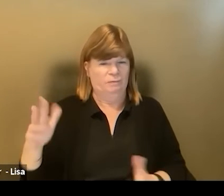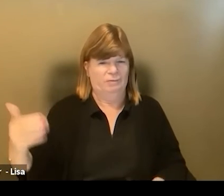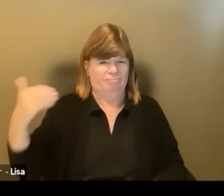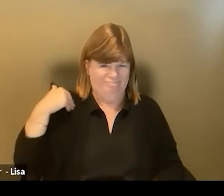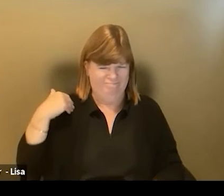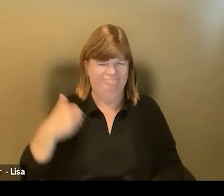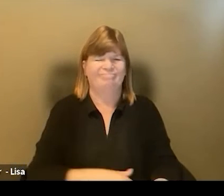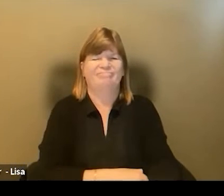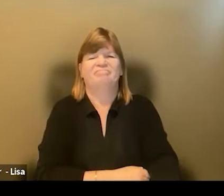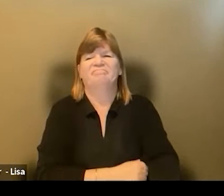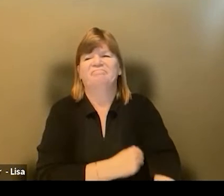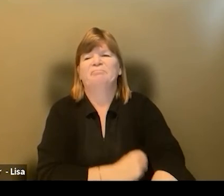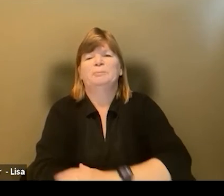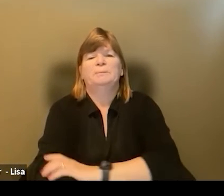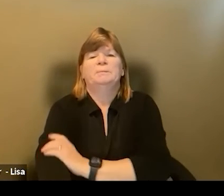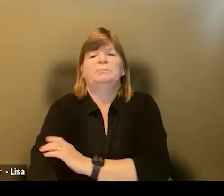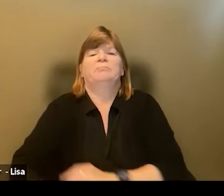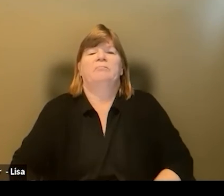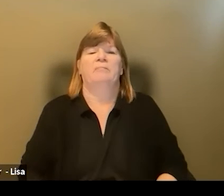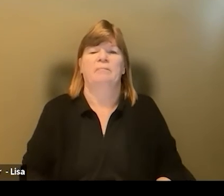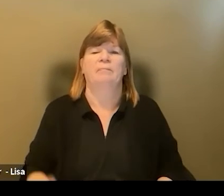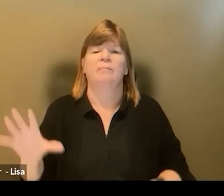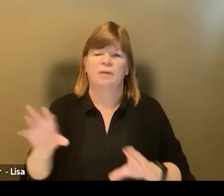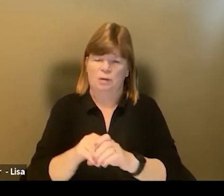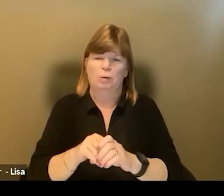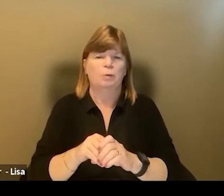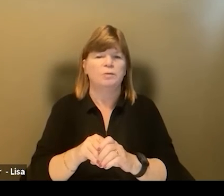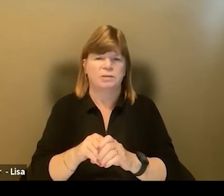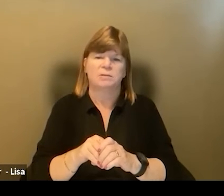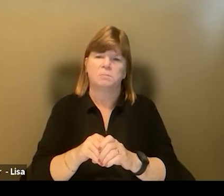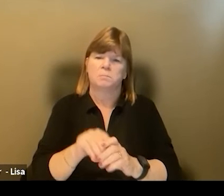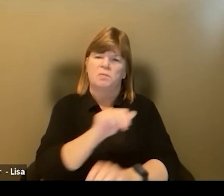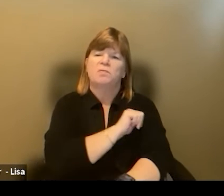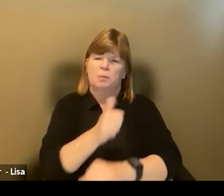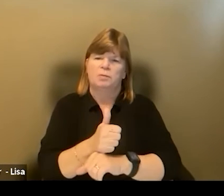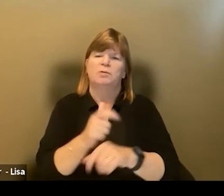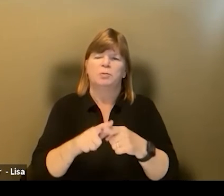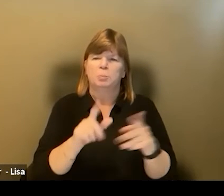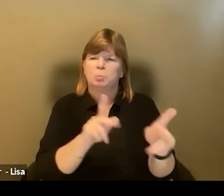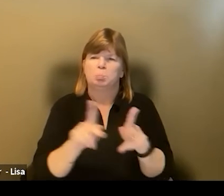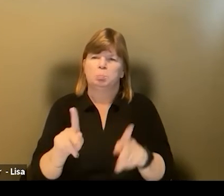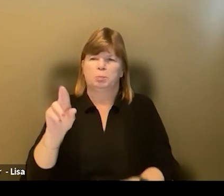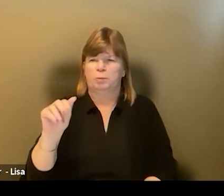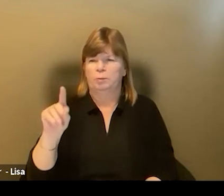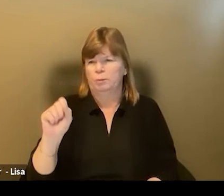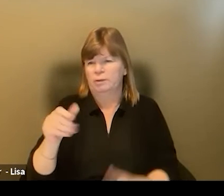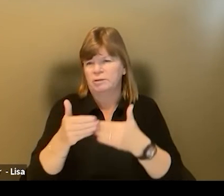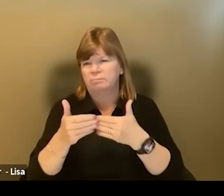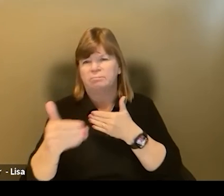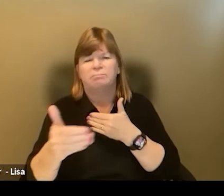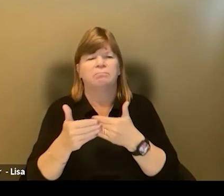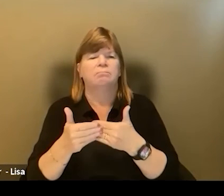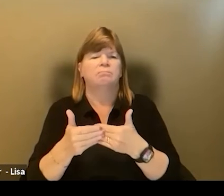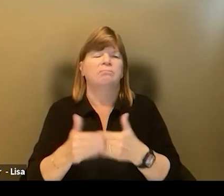was effective July 1, 2023, excuse me, and includes permissive authority to index rates in the future as